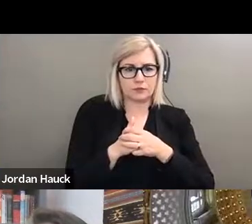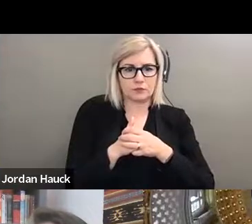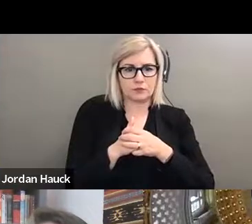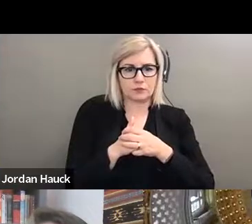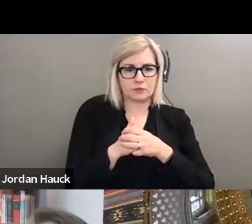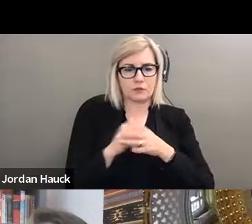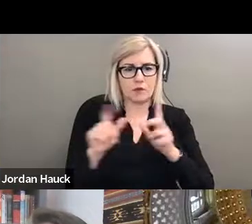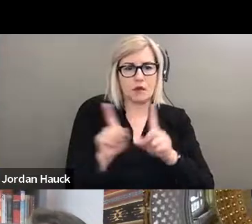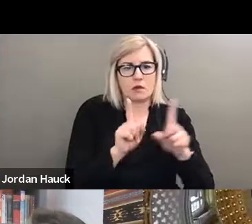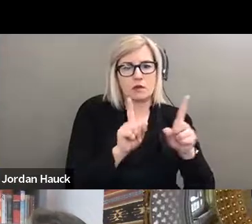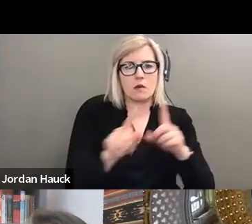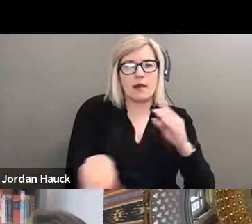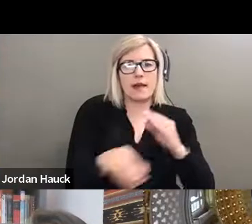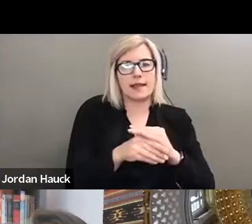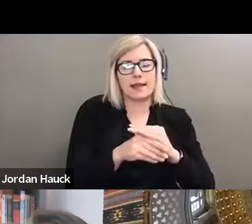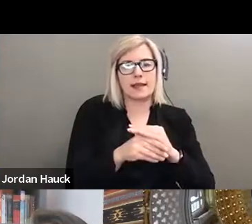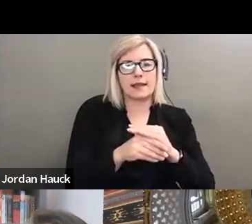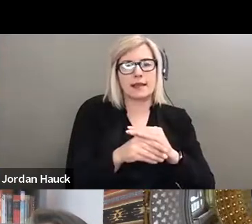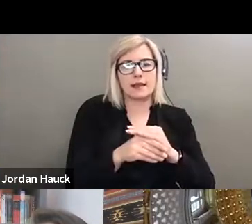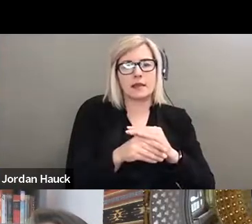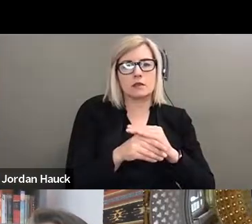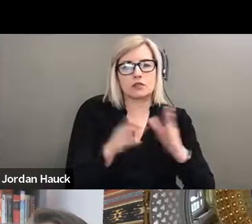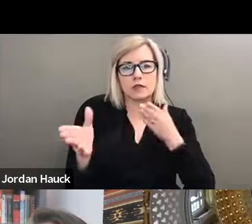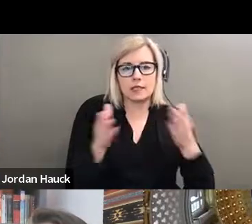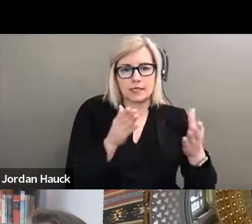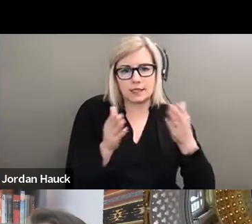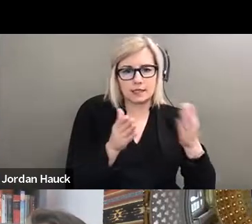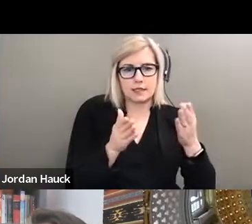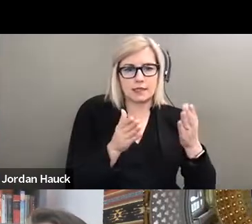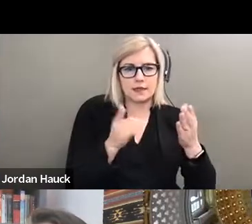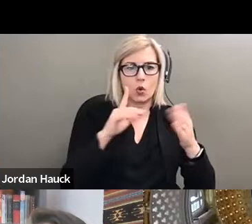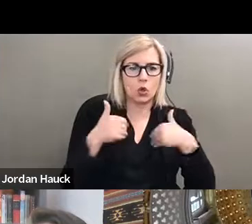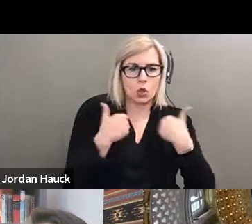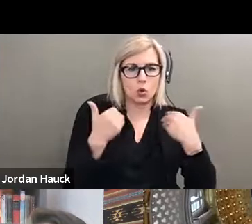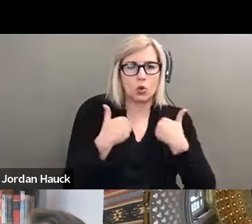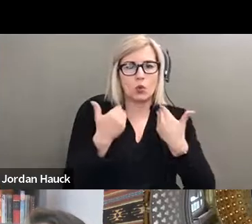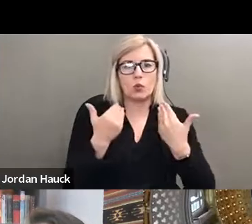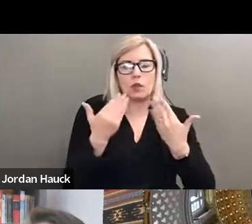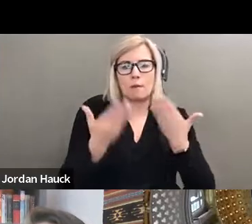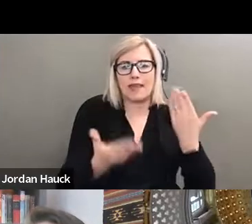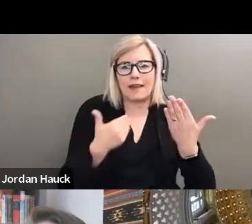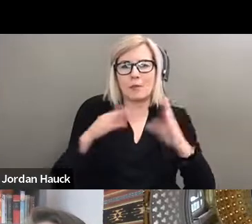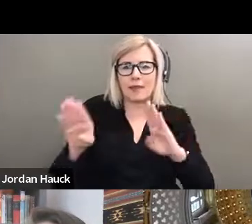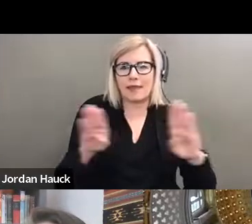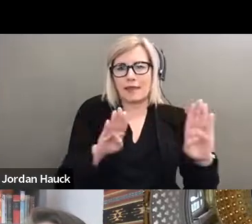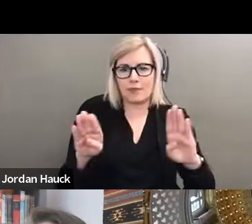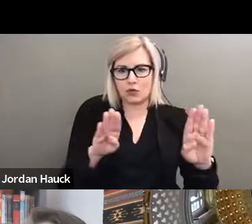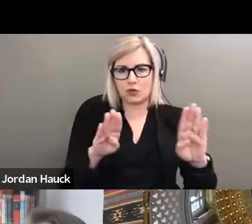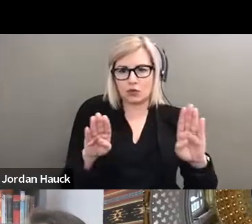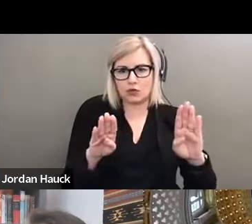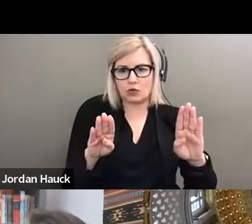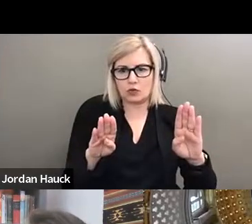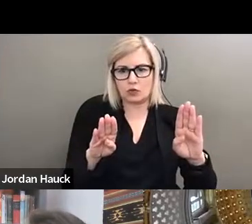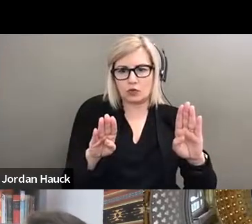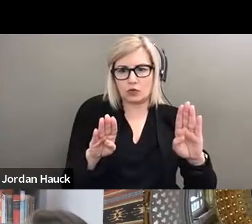There's also adding some additional services for youth that may have behaviors that put